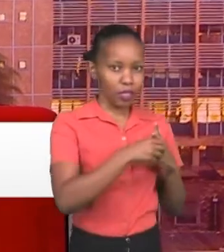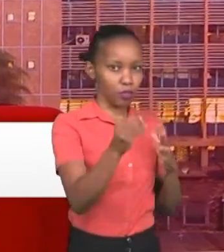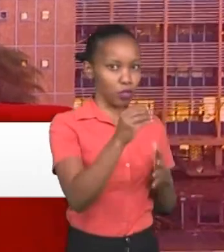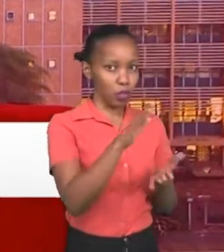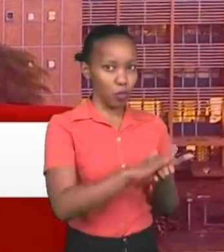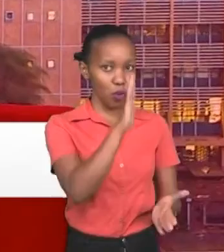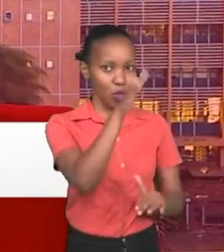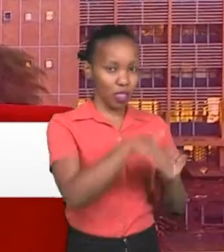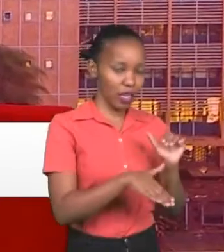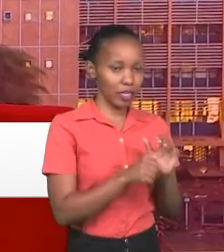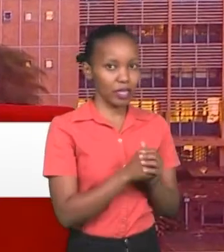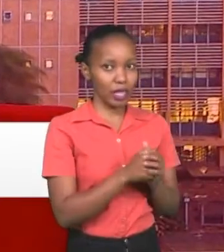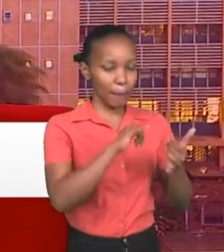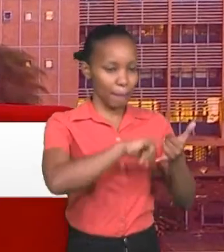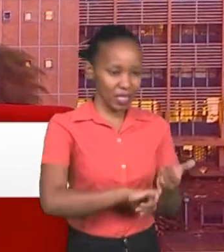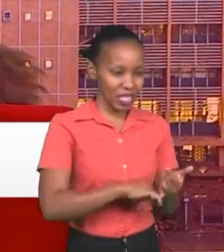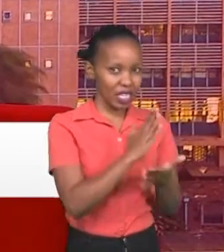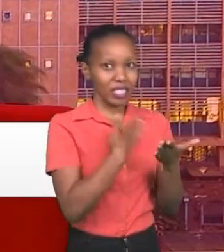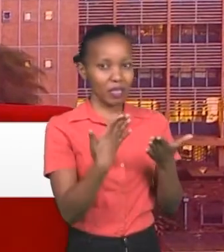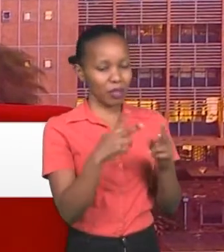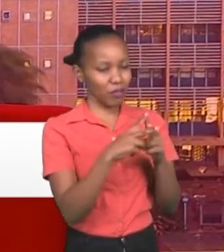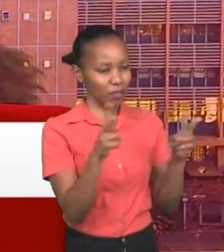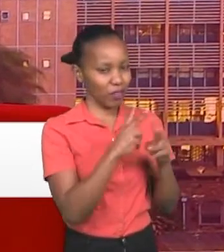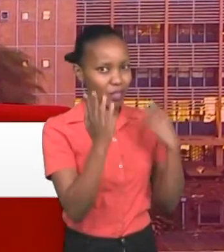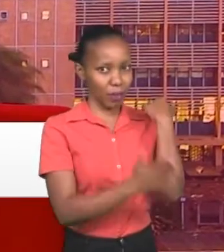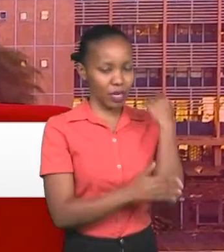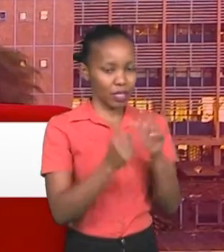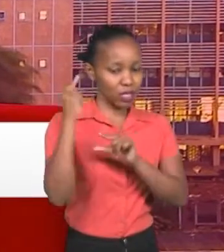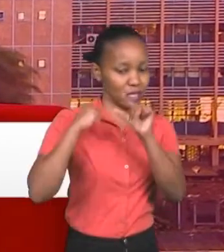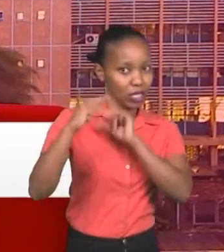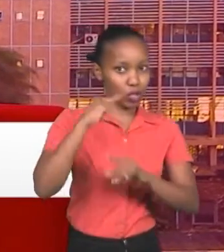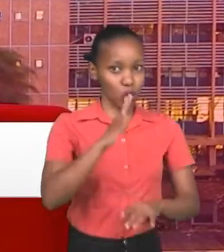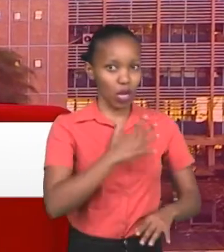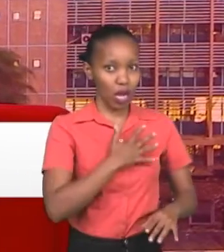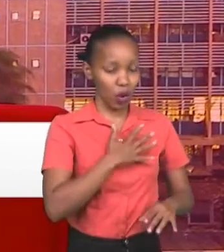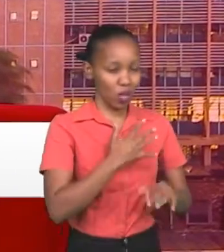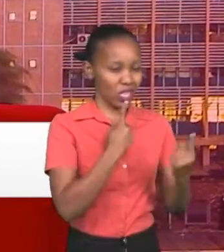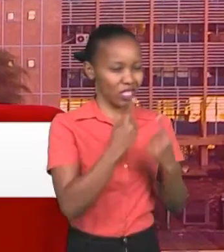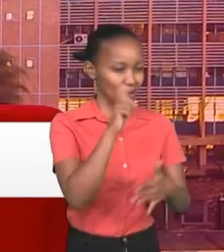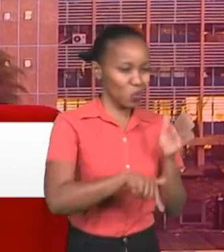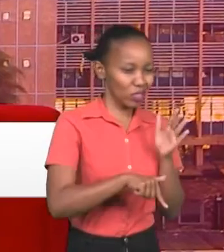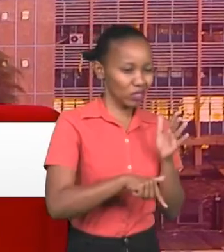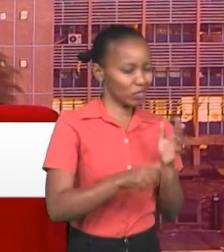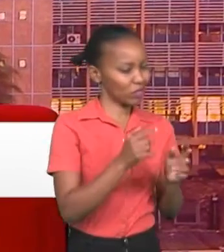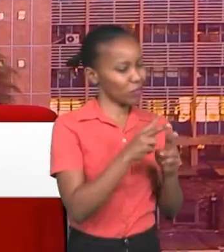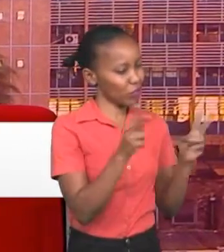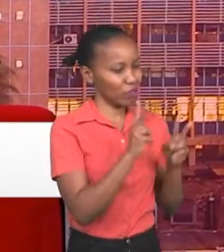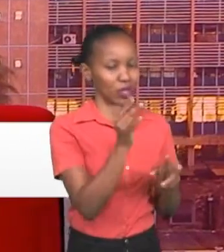marriage. Yeah. Which is something very unfortunate. Our generation is kind of let me say filthy in so many